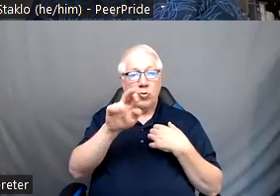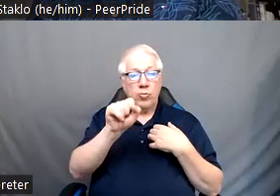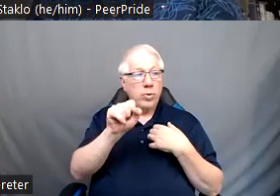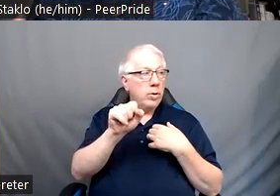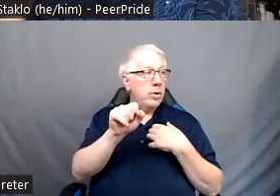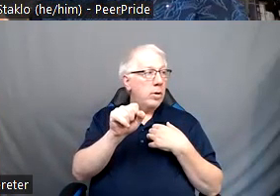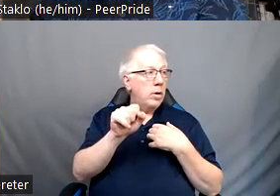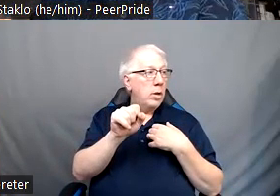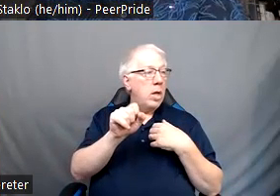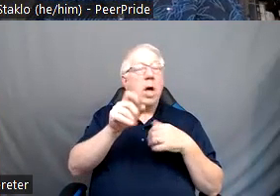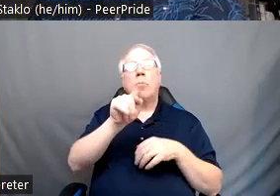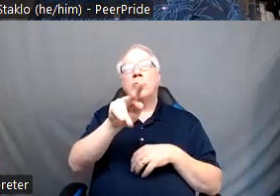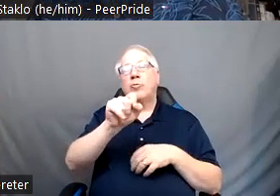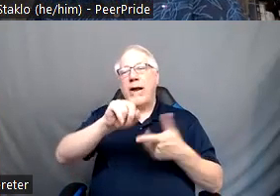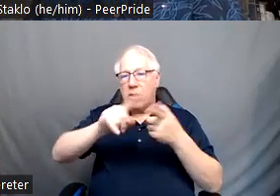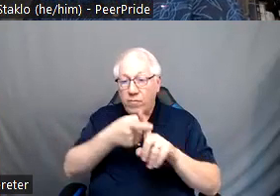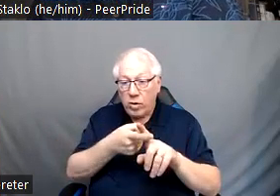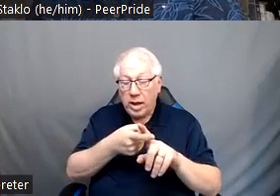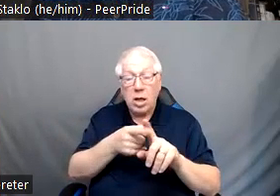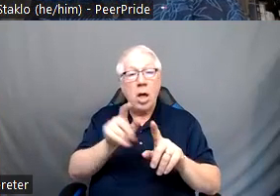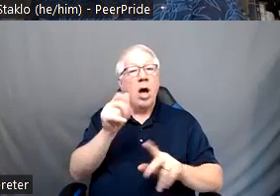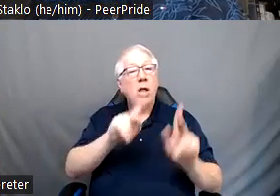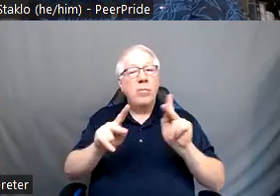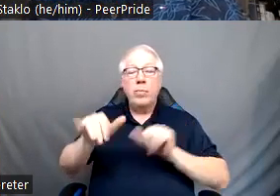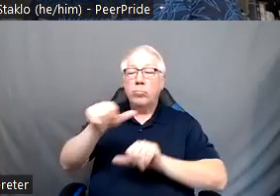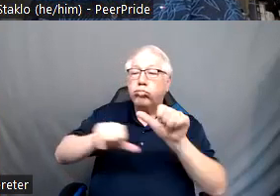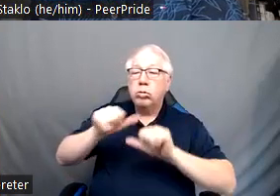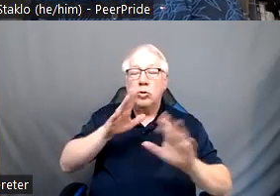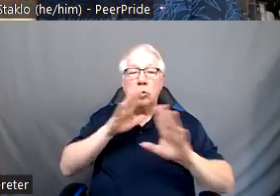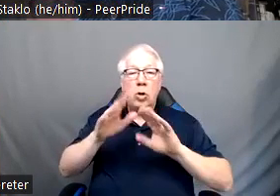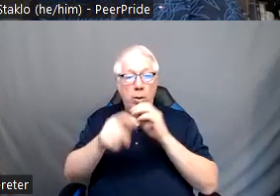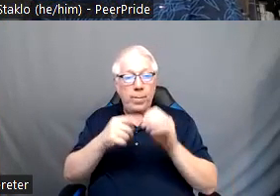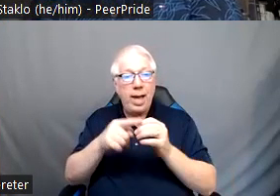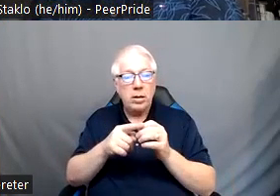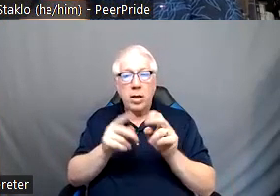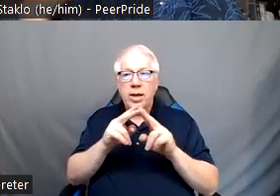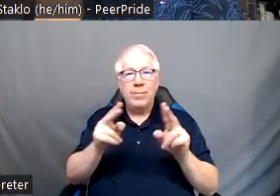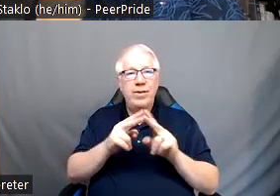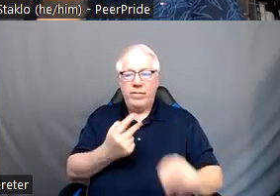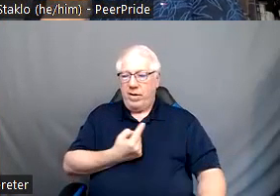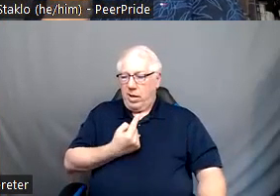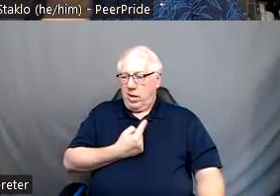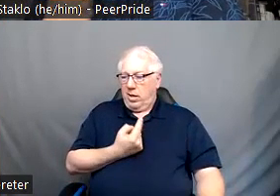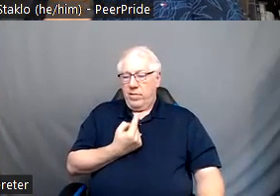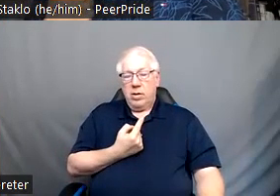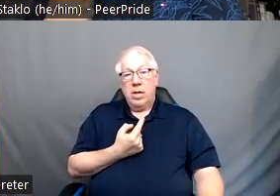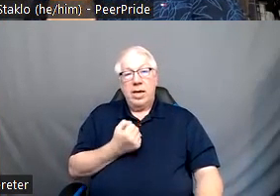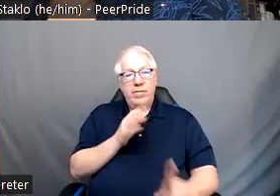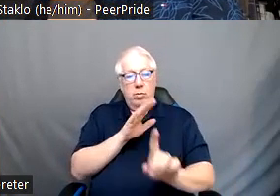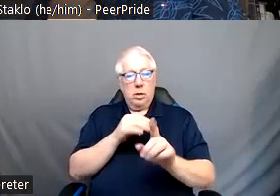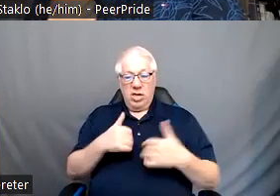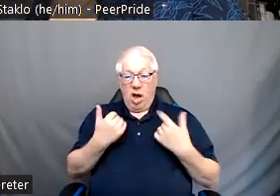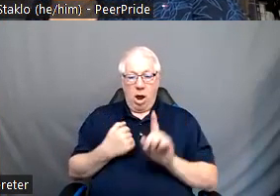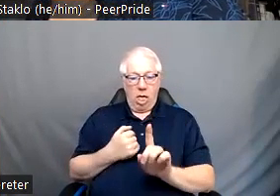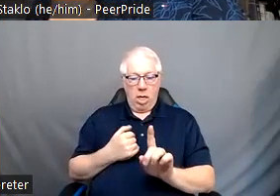with you, and that you can talk to about this stuff? Because it can be very, very alienating when not only are you surrounded by adults who are limiting